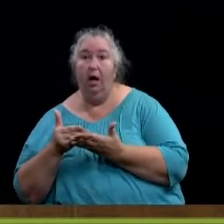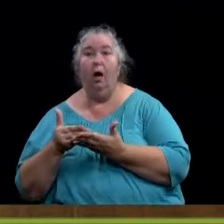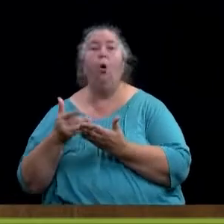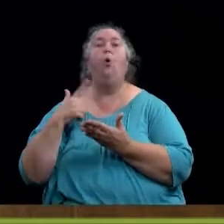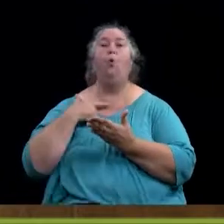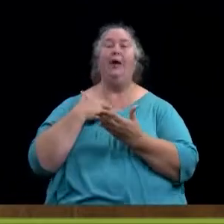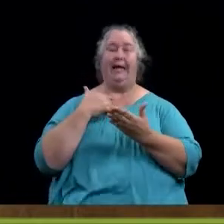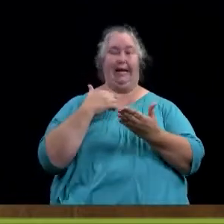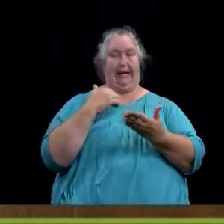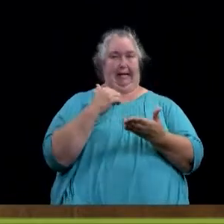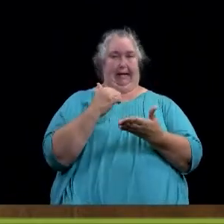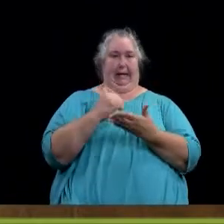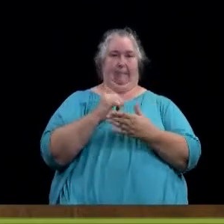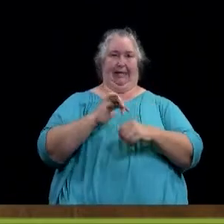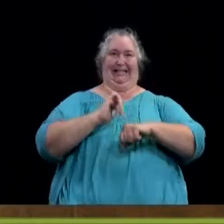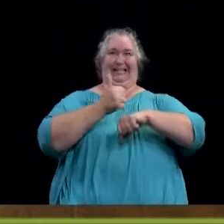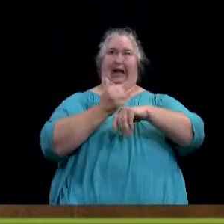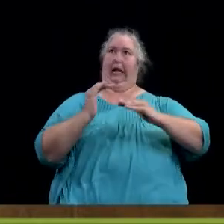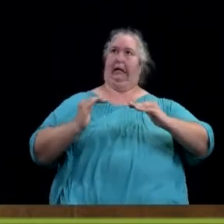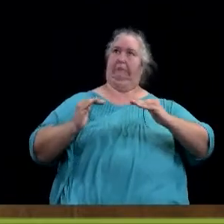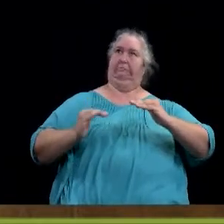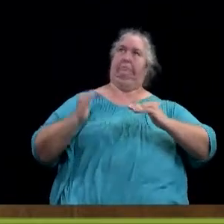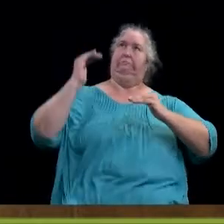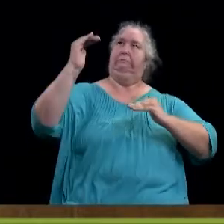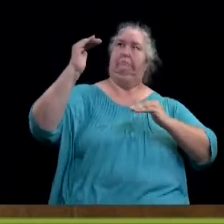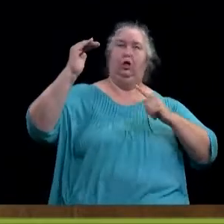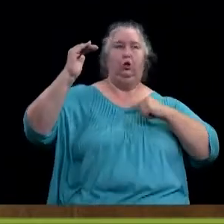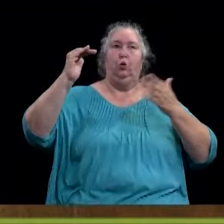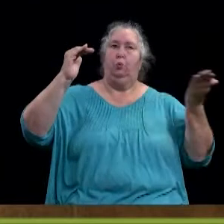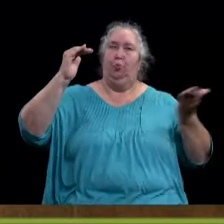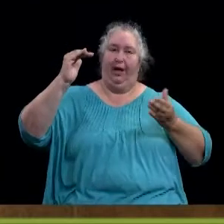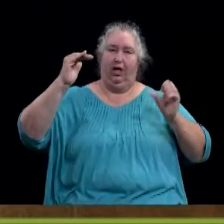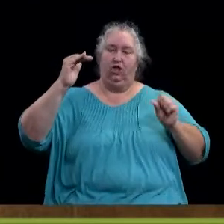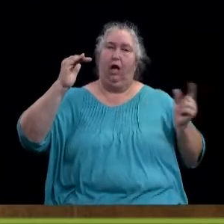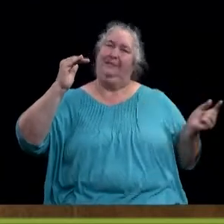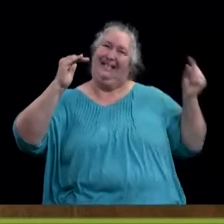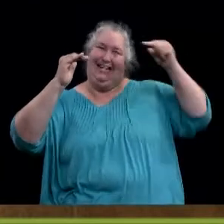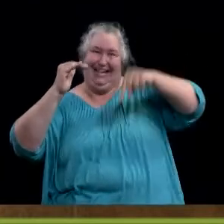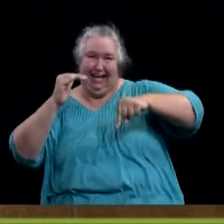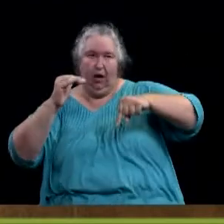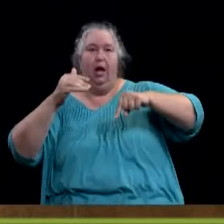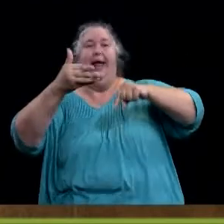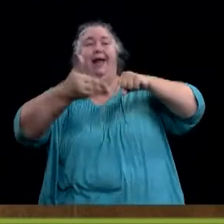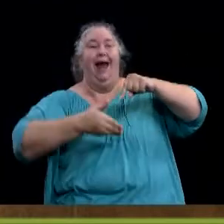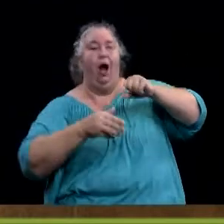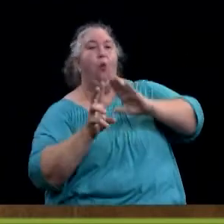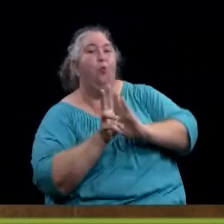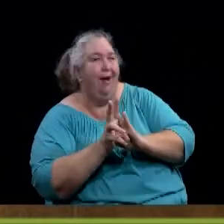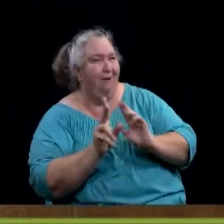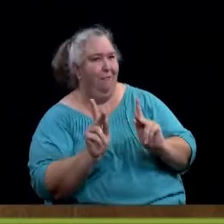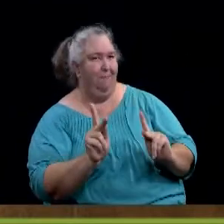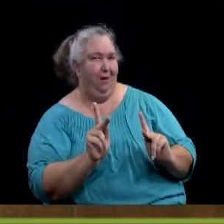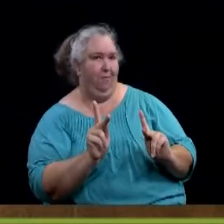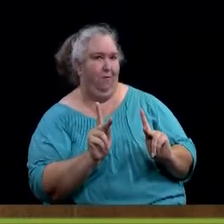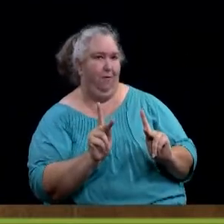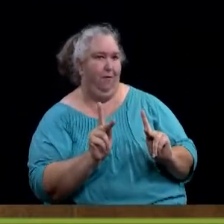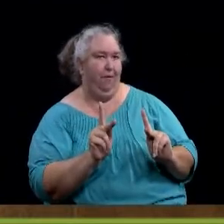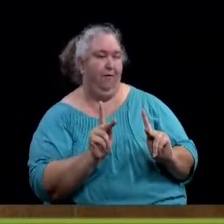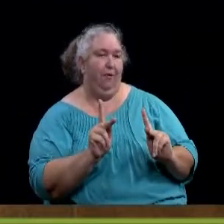to bring jobs here, to bring companies here that are going to hire these Wacoans and increase their quality of life by giving